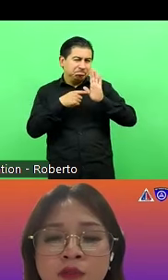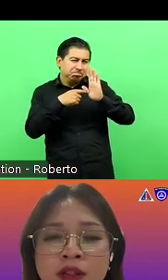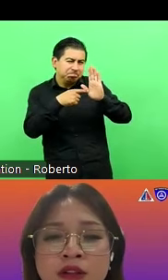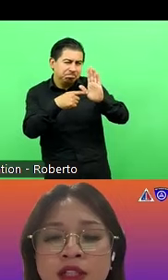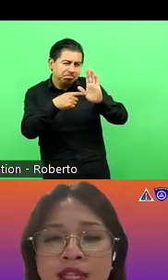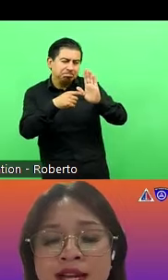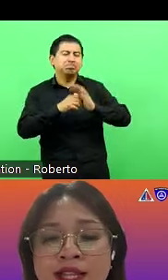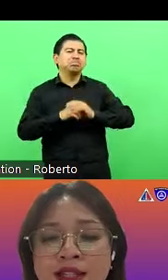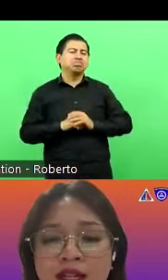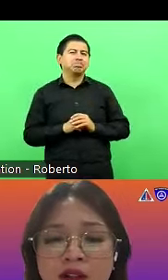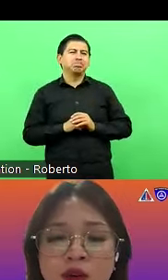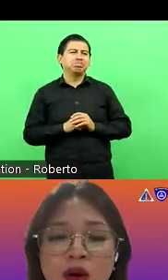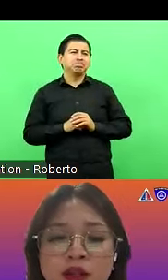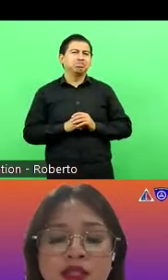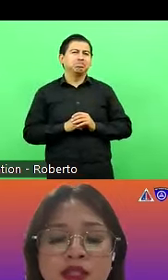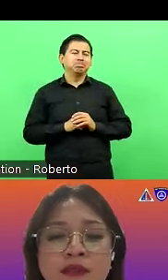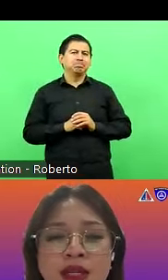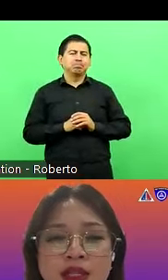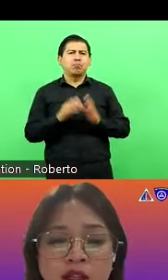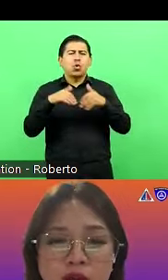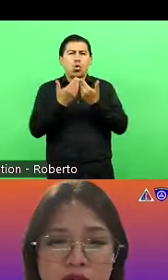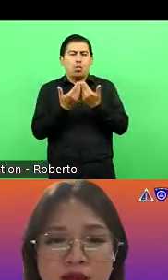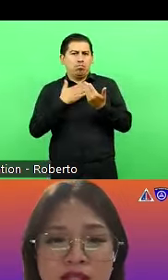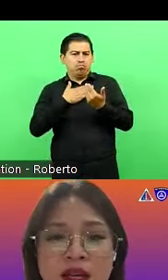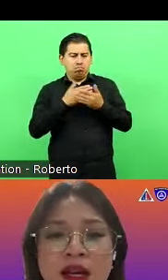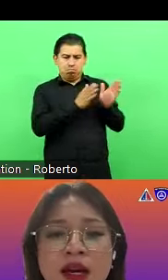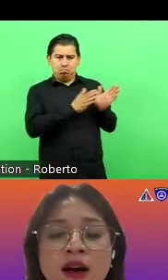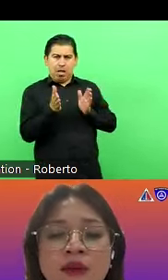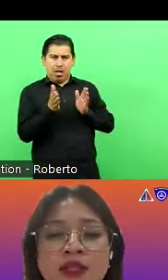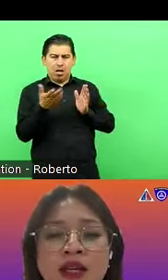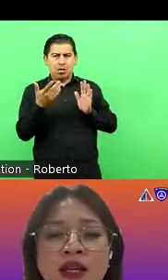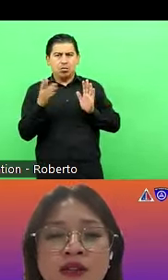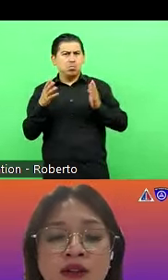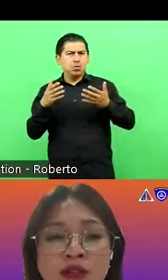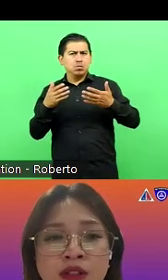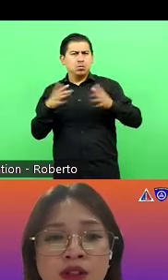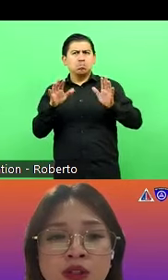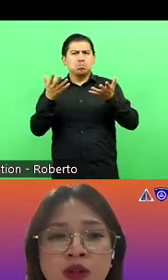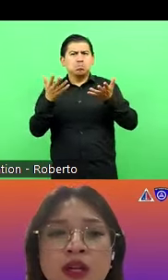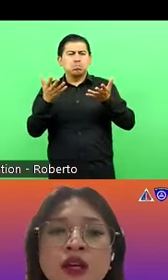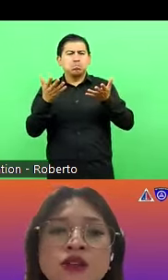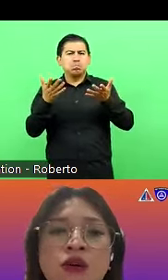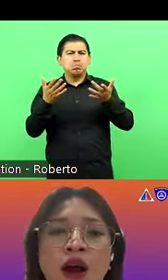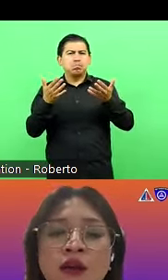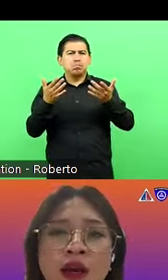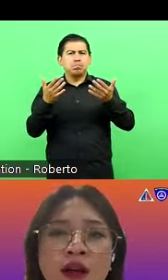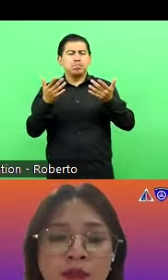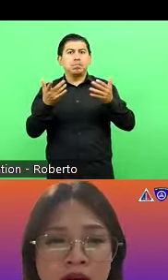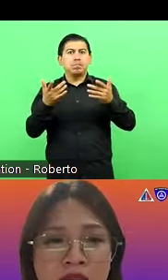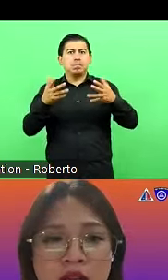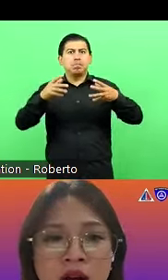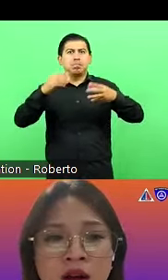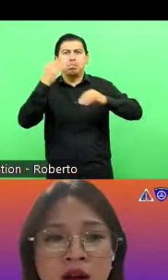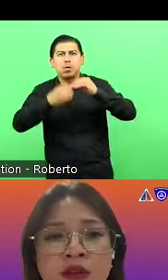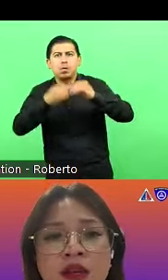Scorecard, particularly the addendum on disability inclusive disaster risk reduction. So I am Bianca